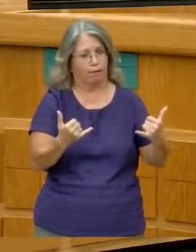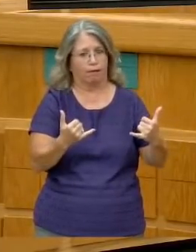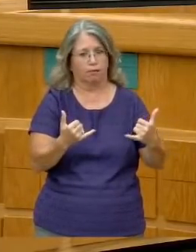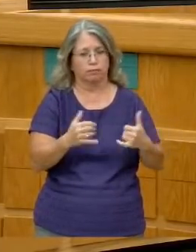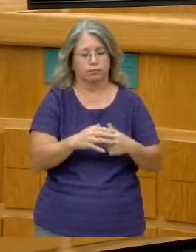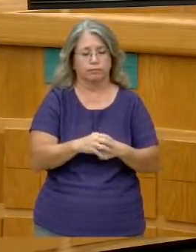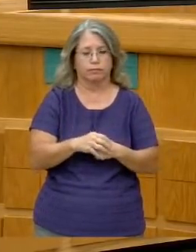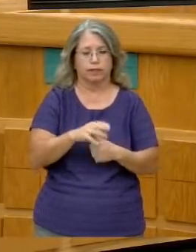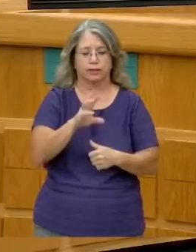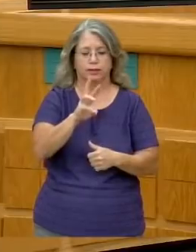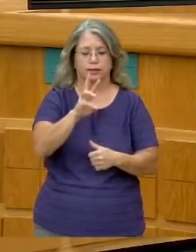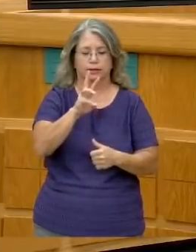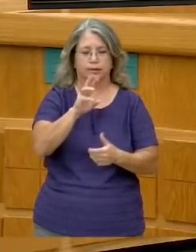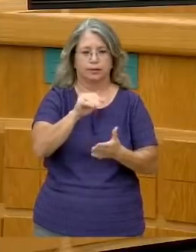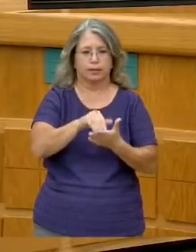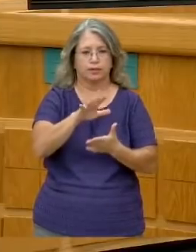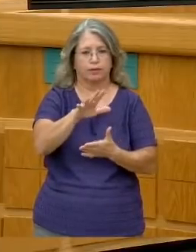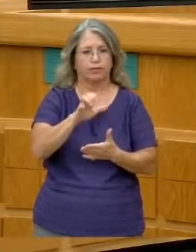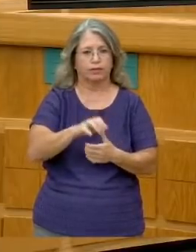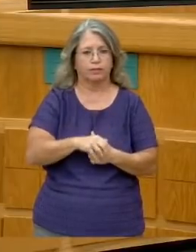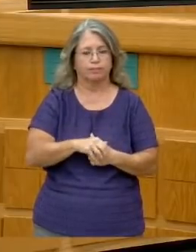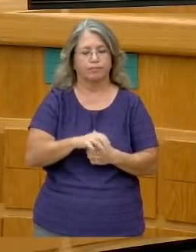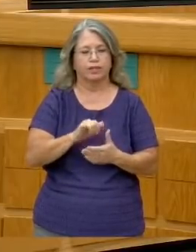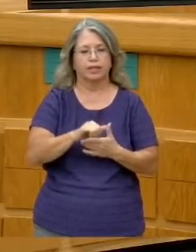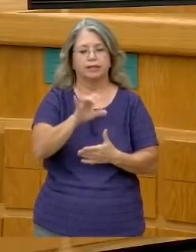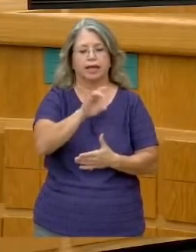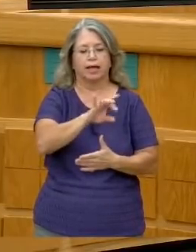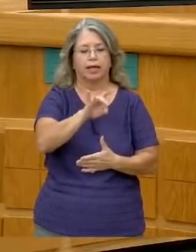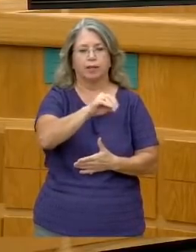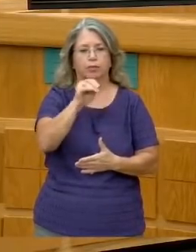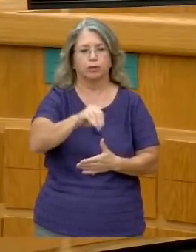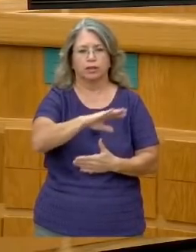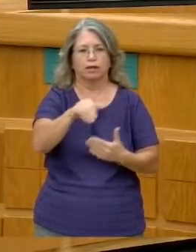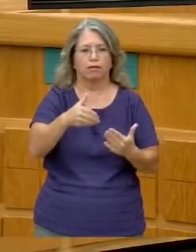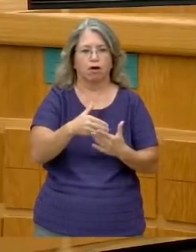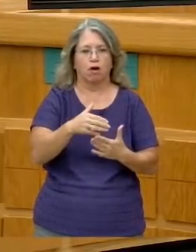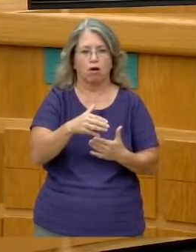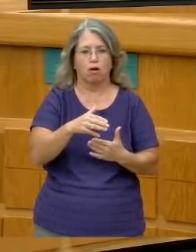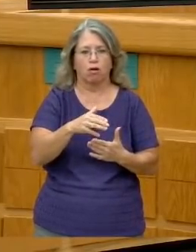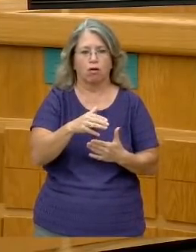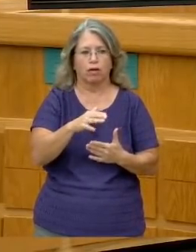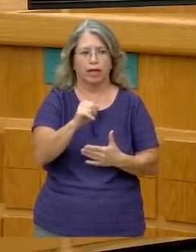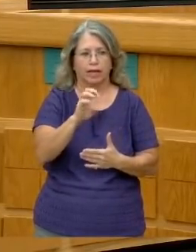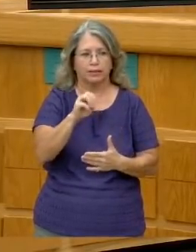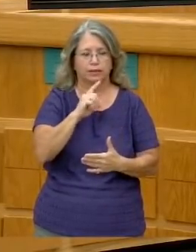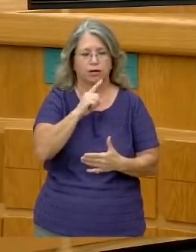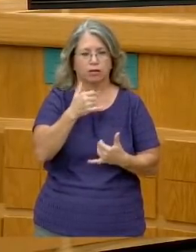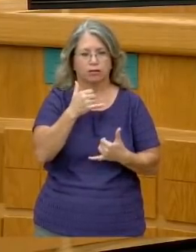6,500, that's 88% of all the cases are active.